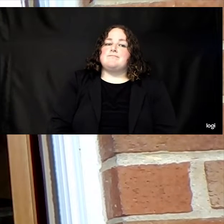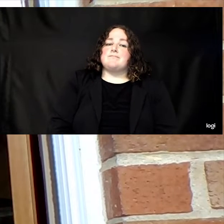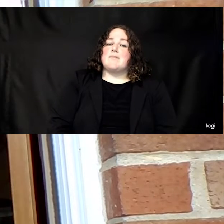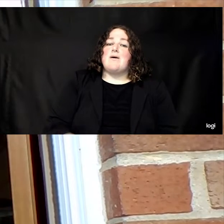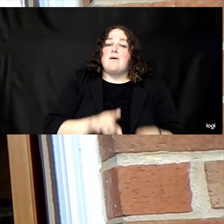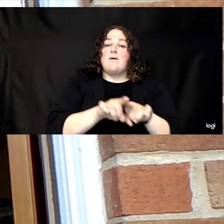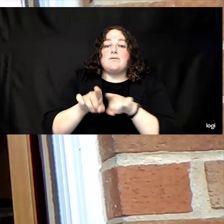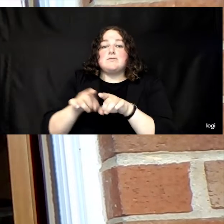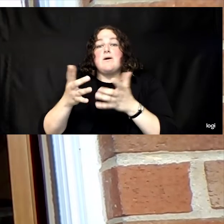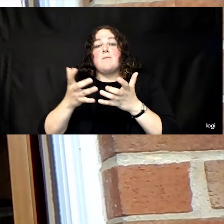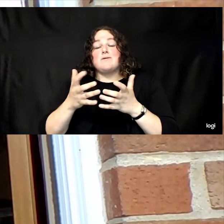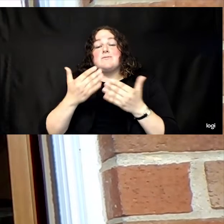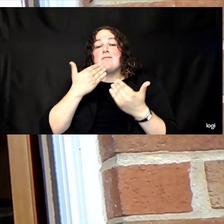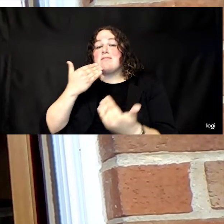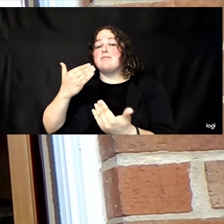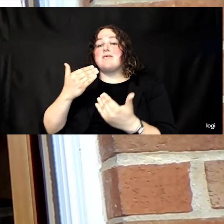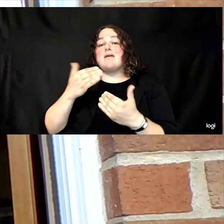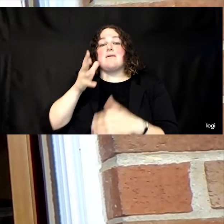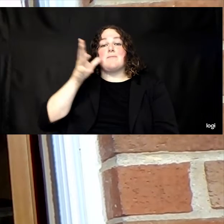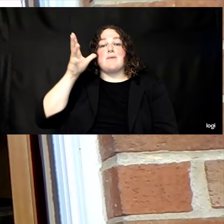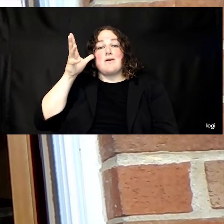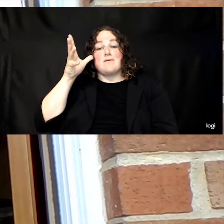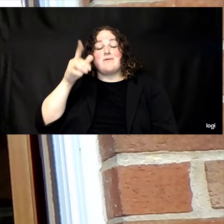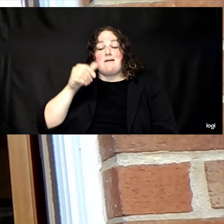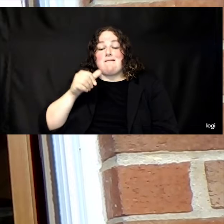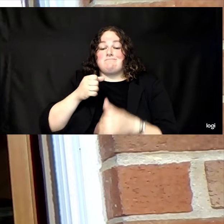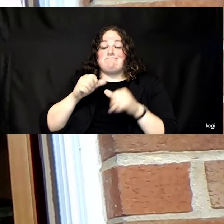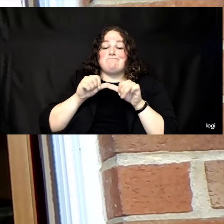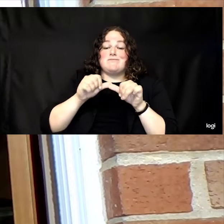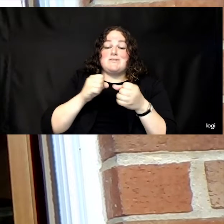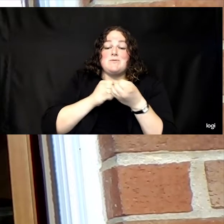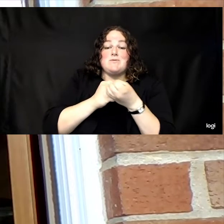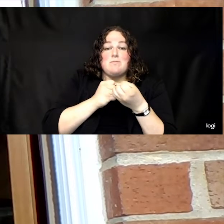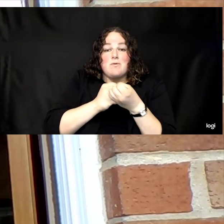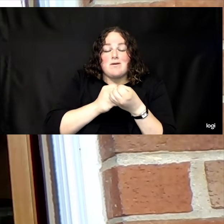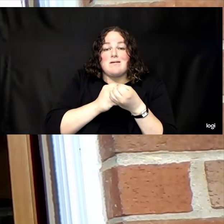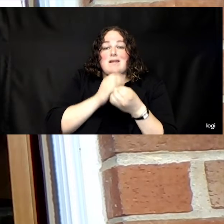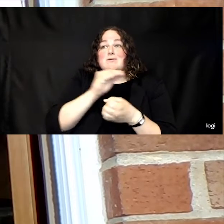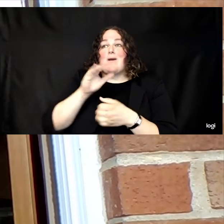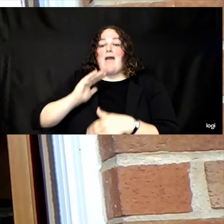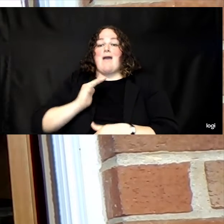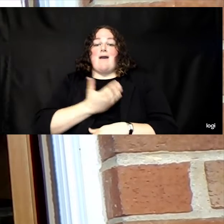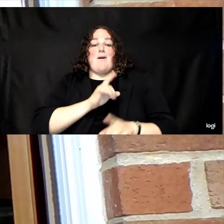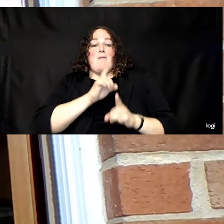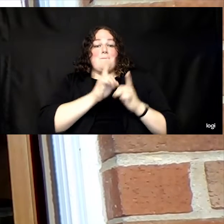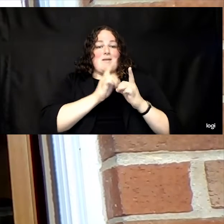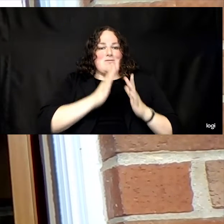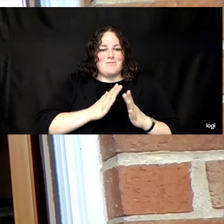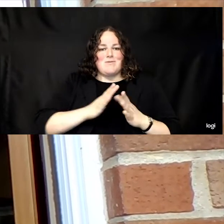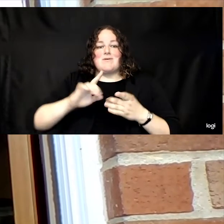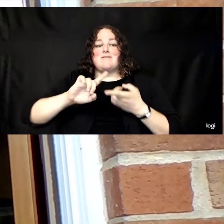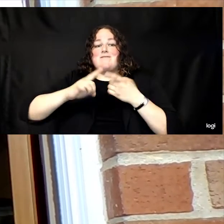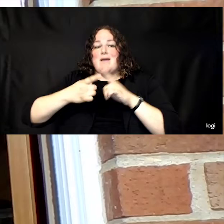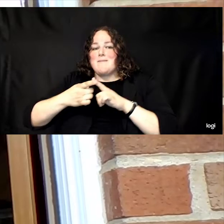Also, I want to thank all the parents for their continued support, and to our mentors, families, and friends, thank you for guiding